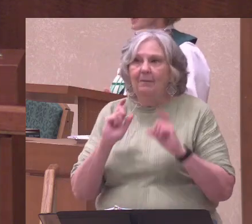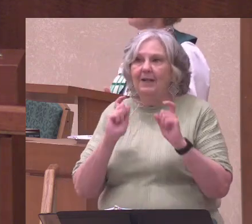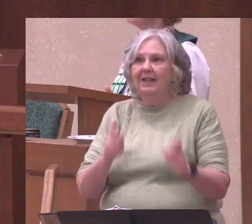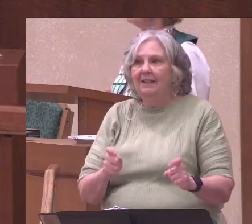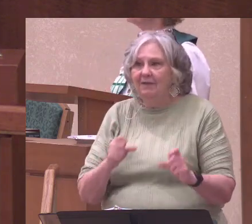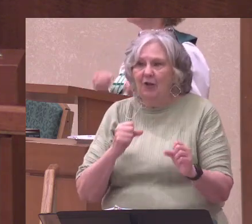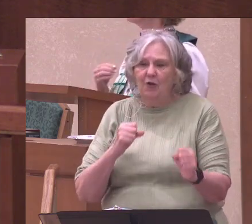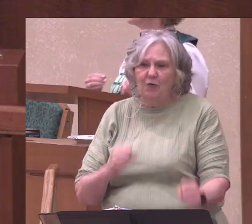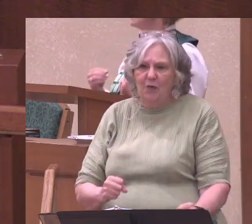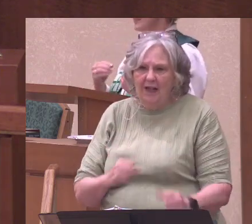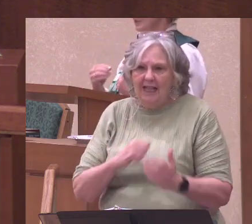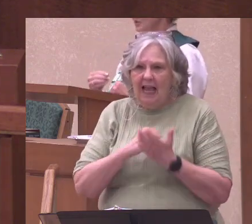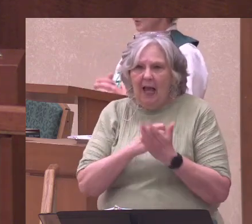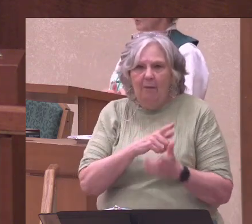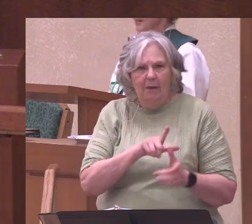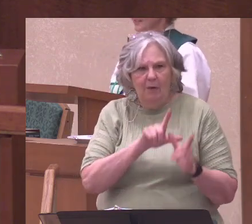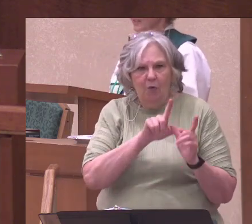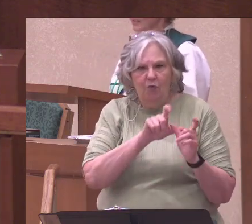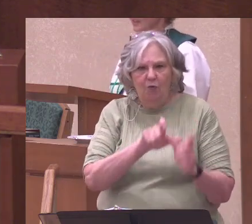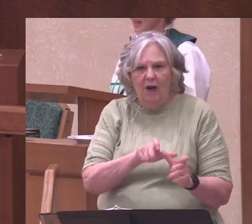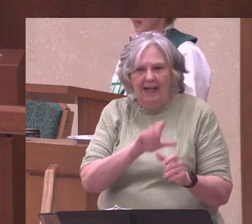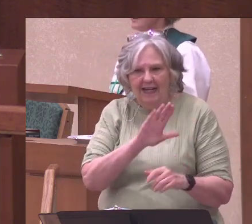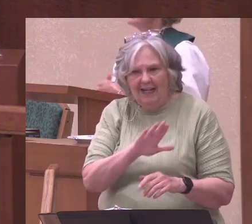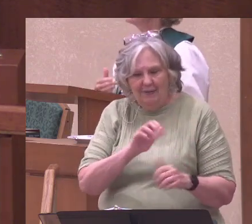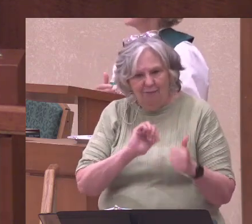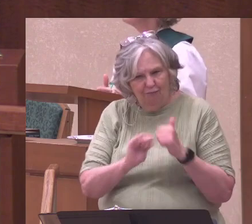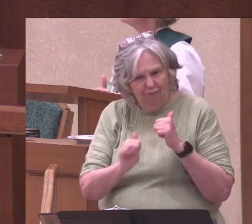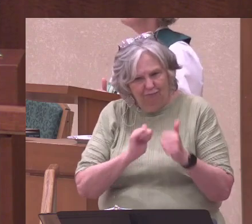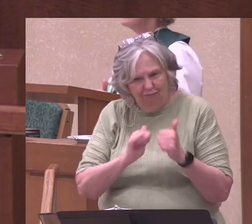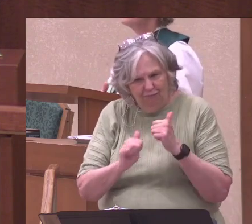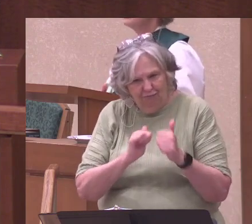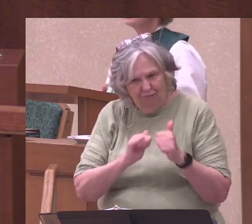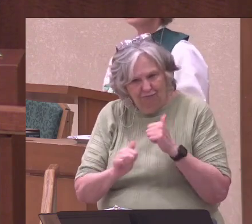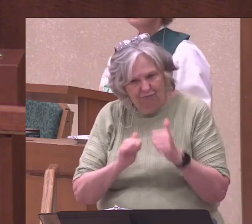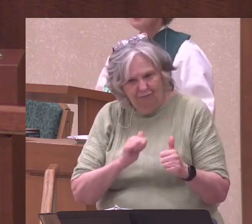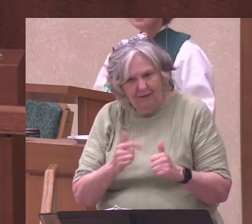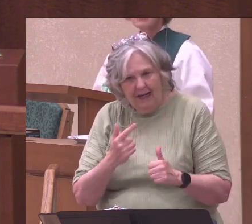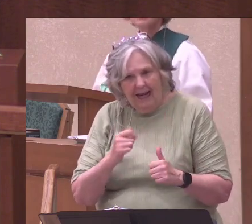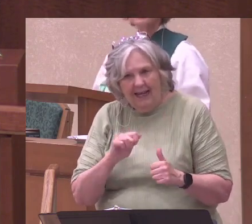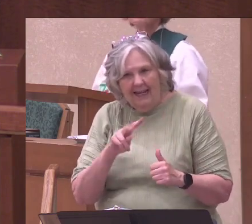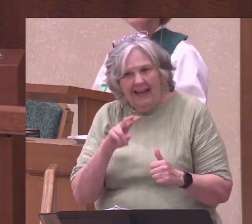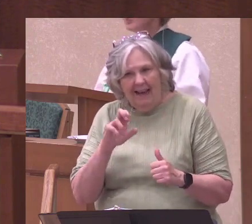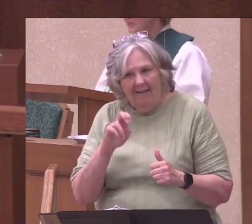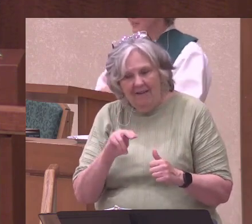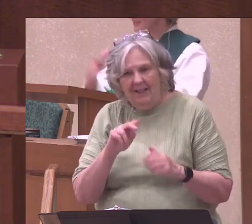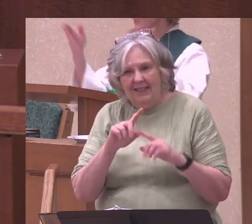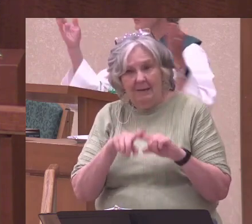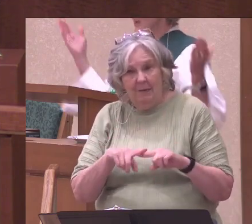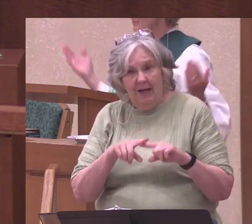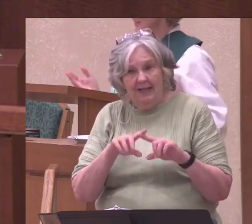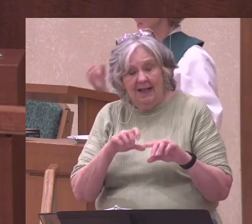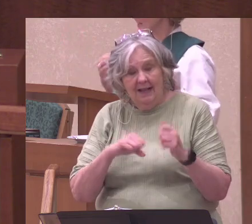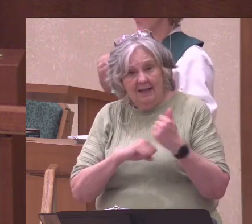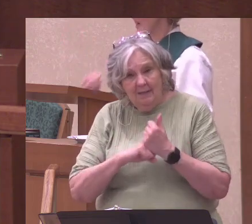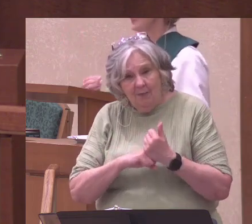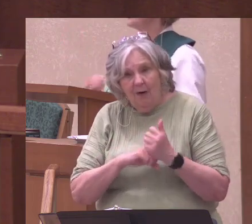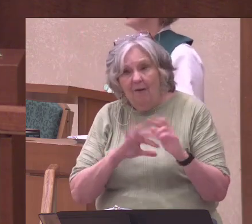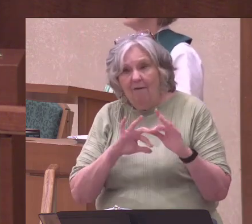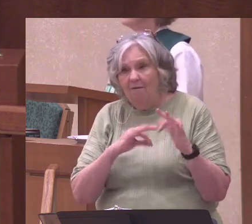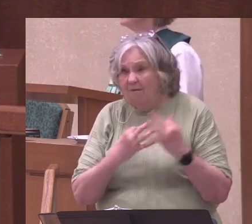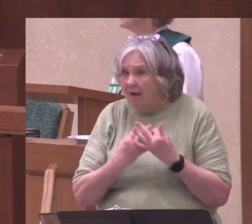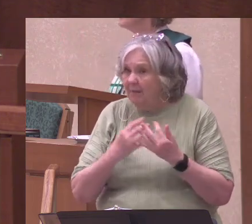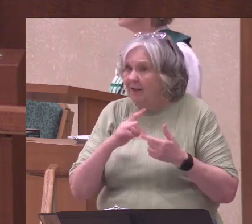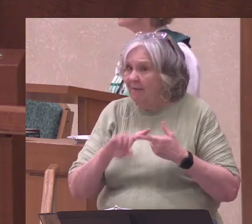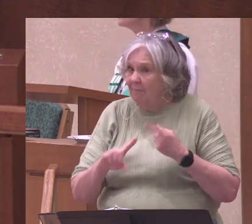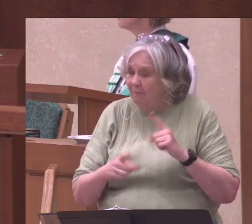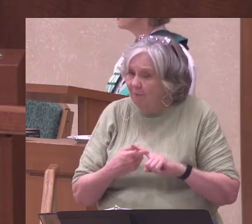that help him to run his races. Gavin depends on the support of his community, his family and friends,